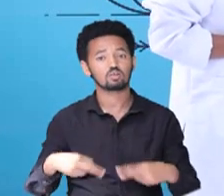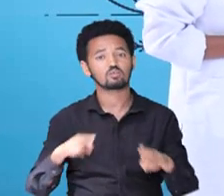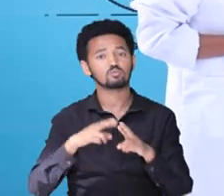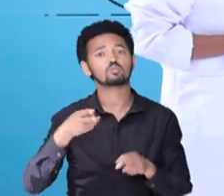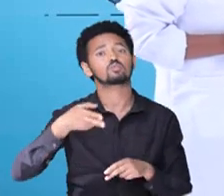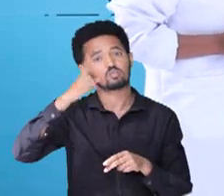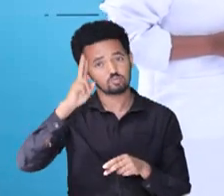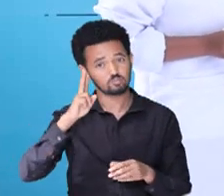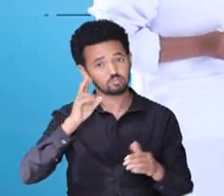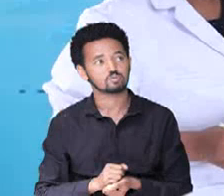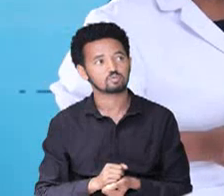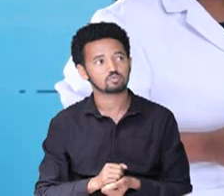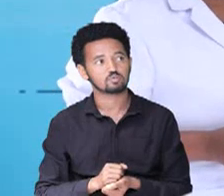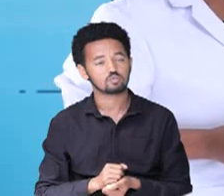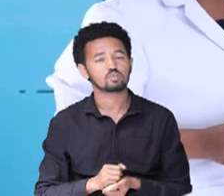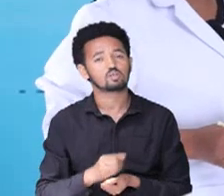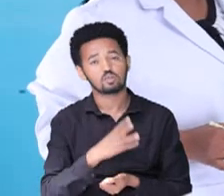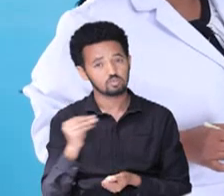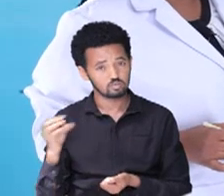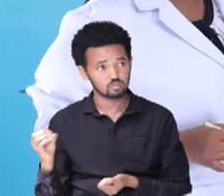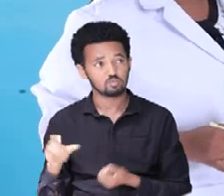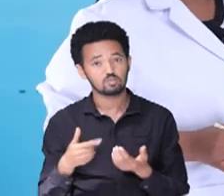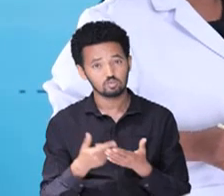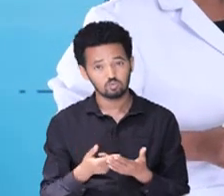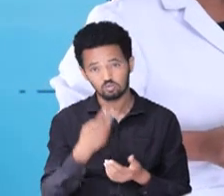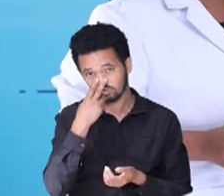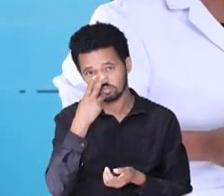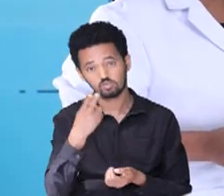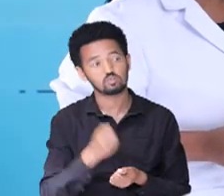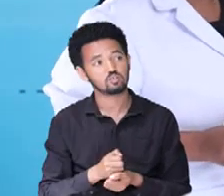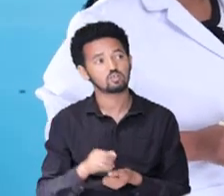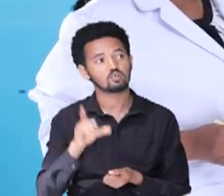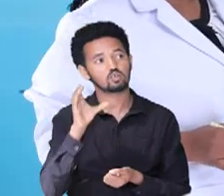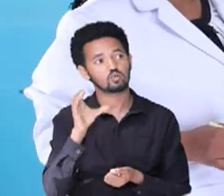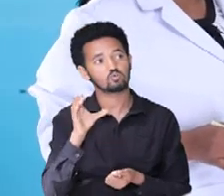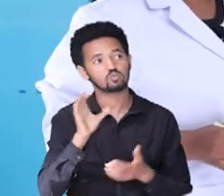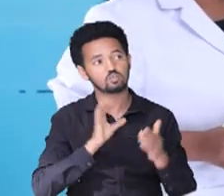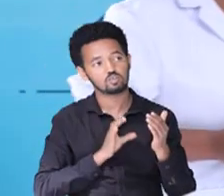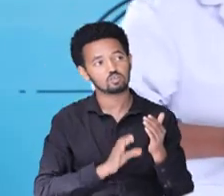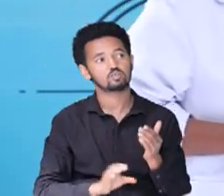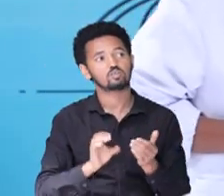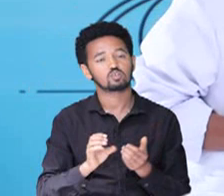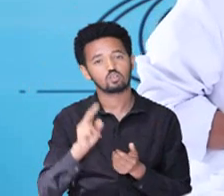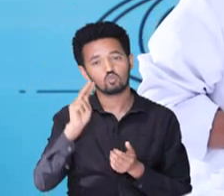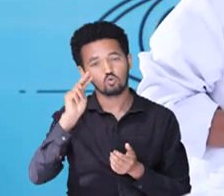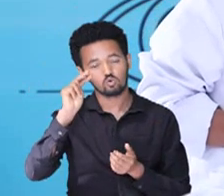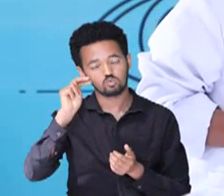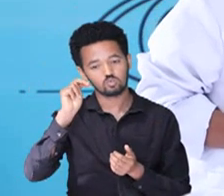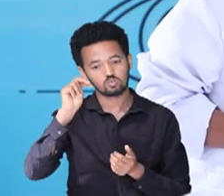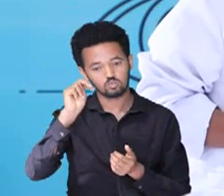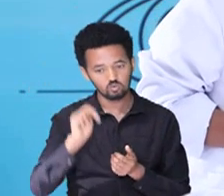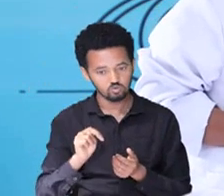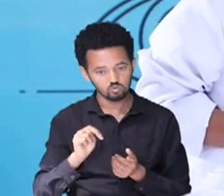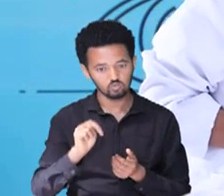high crude birth rate. And also, when you see crude death rate, in North Africa has less